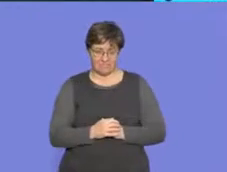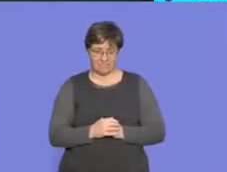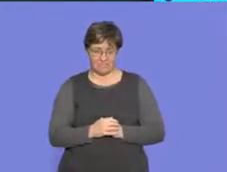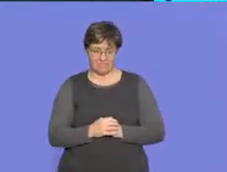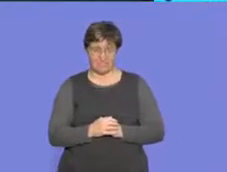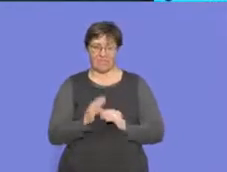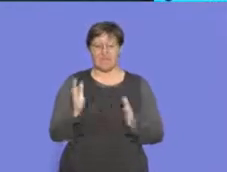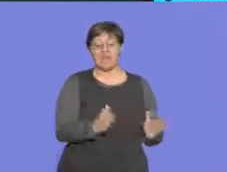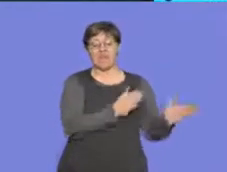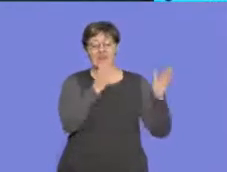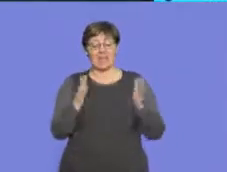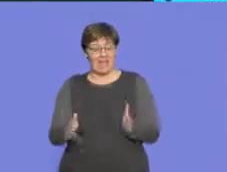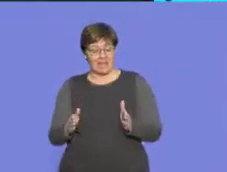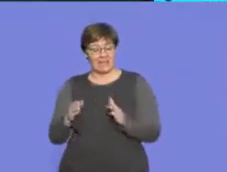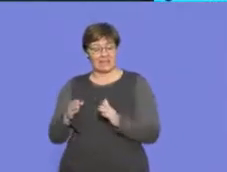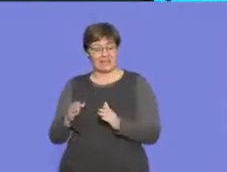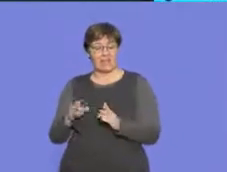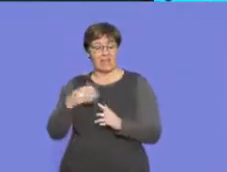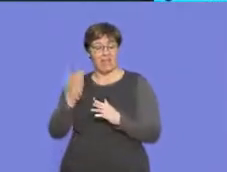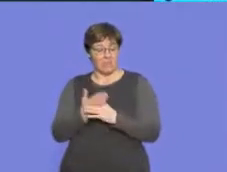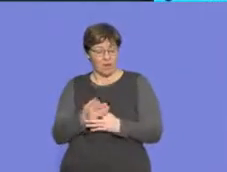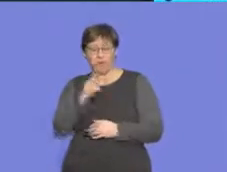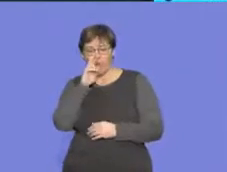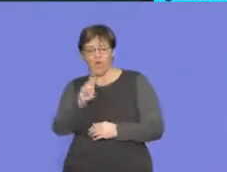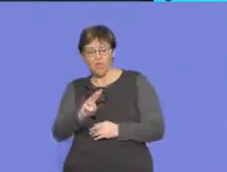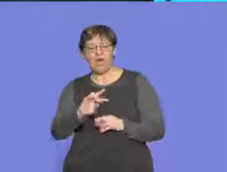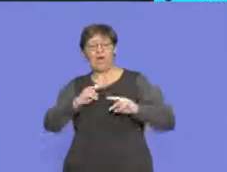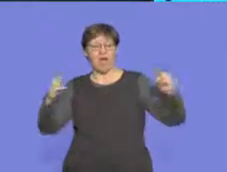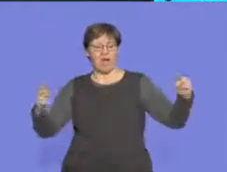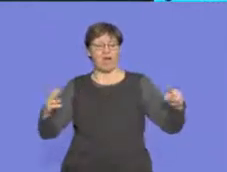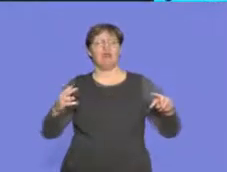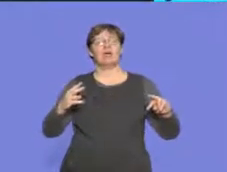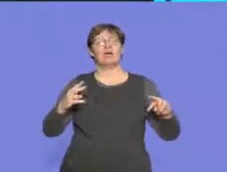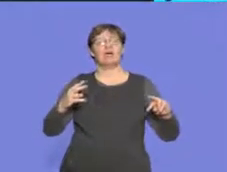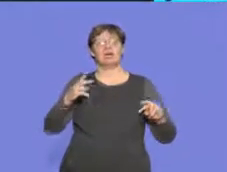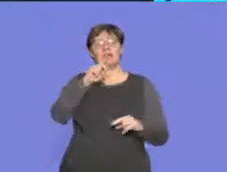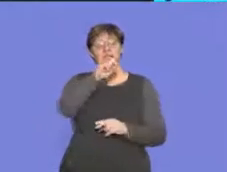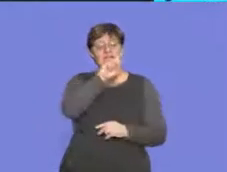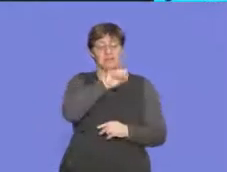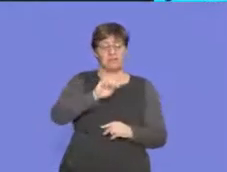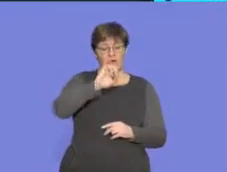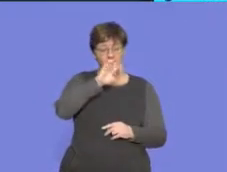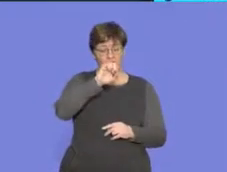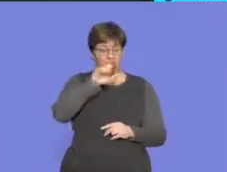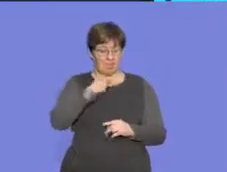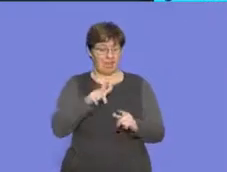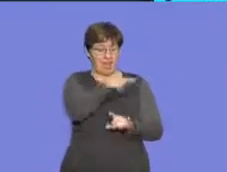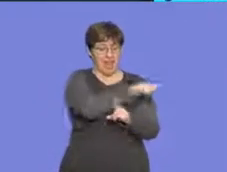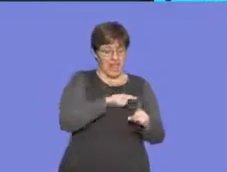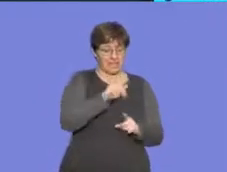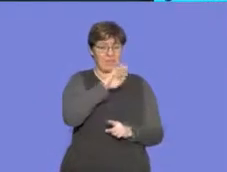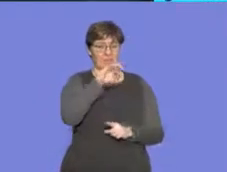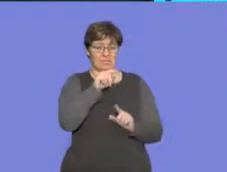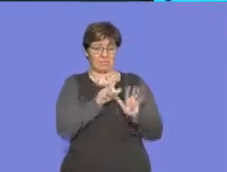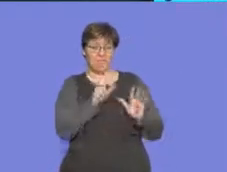to the next segment, we're going to be looking at the types of terrestrial biomes in South Africa. In this, we would have to spend time looking at the map of